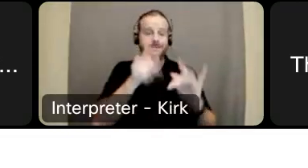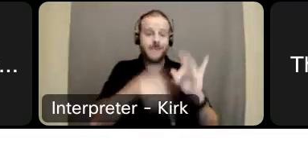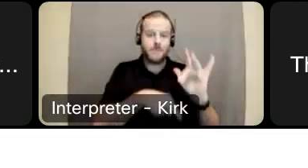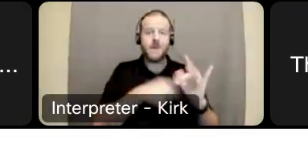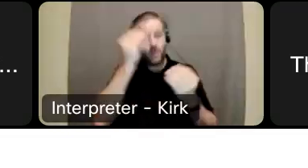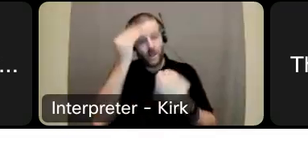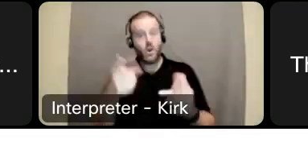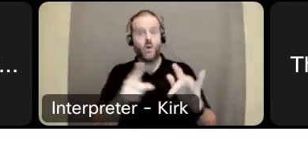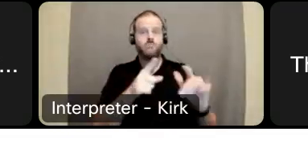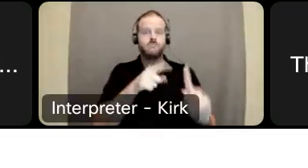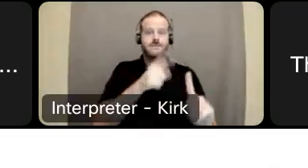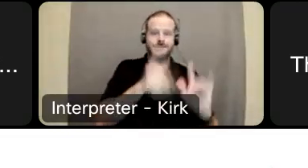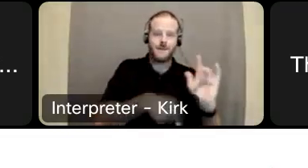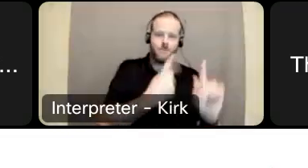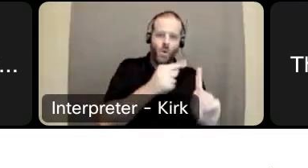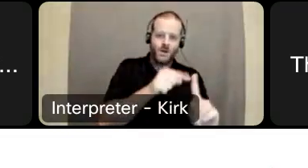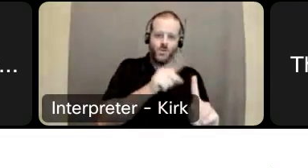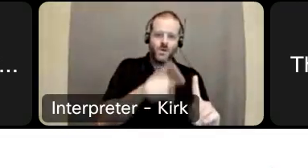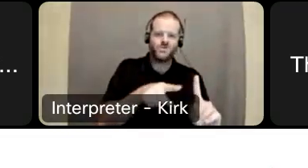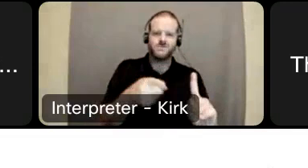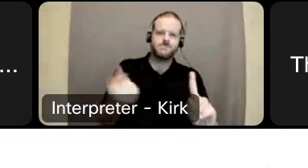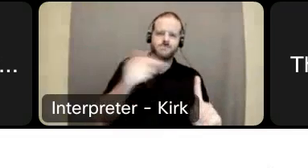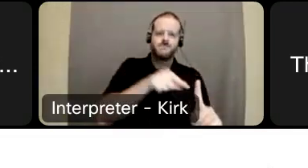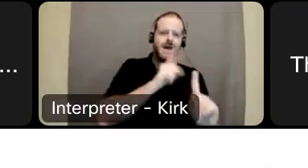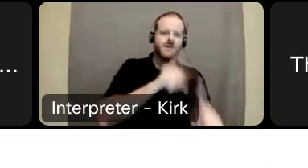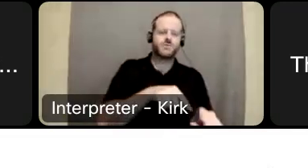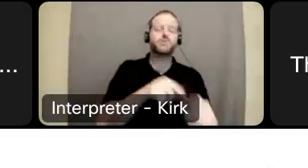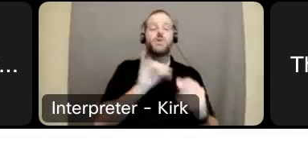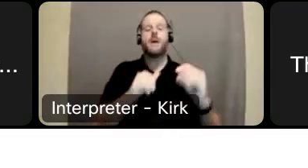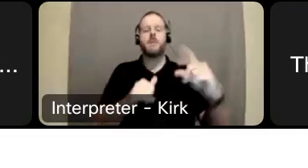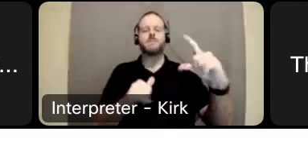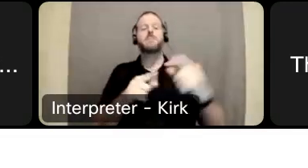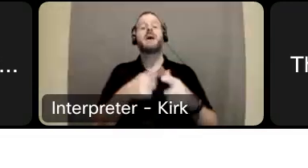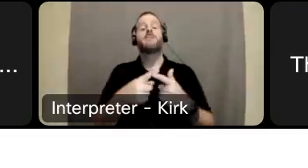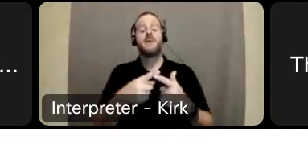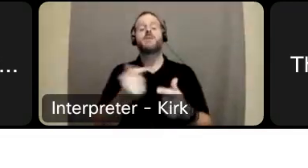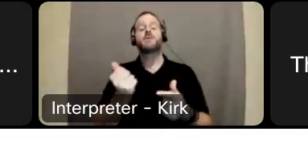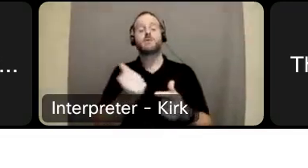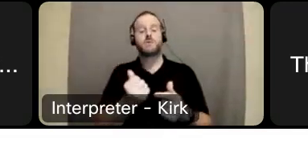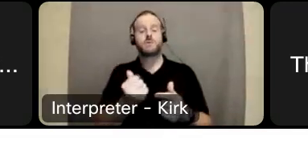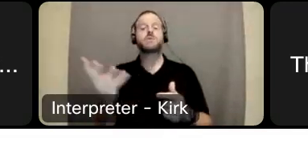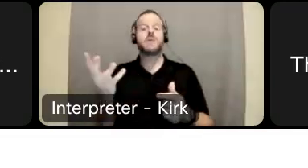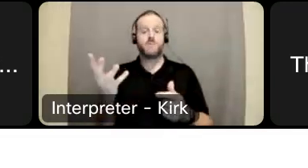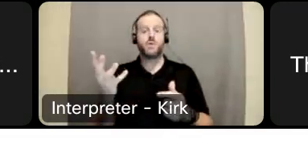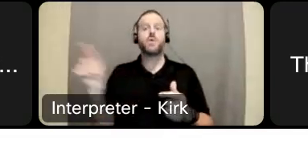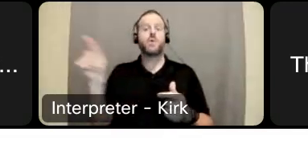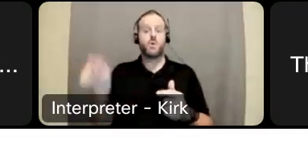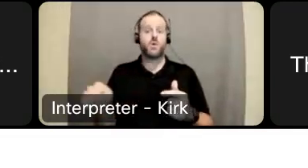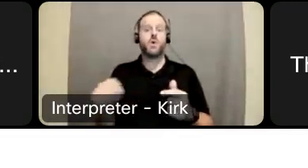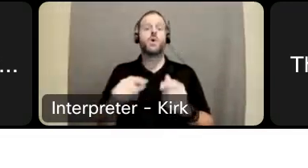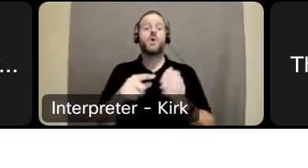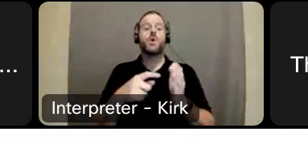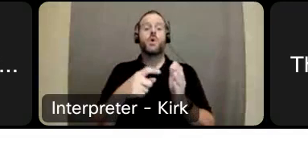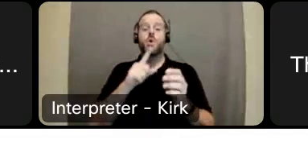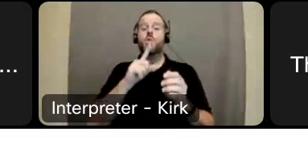know that you haven't answered something on there. So that pops up. But then there are also a number of items where a response is needed,